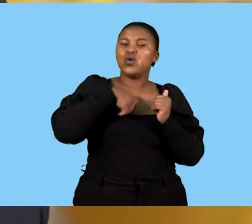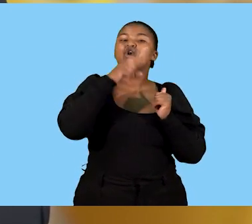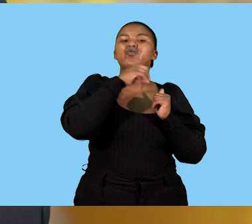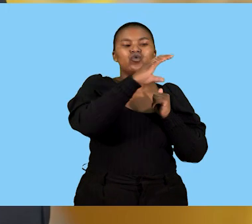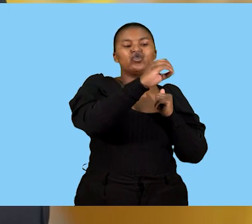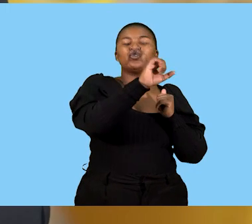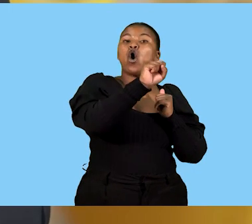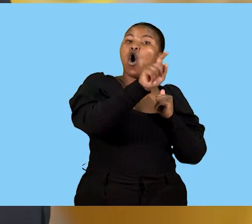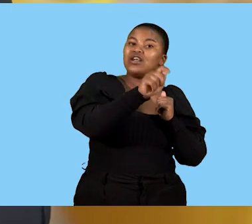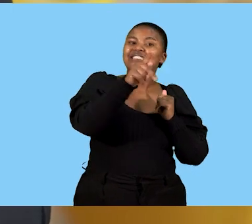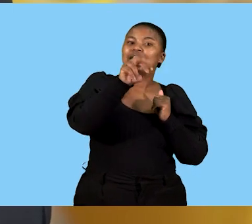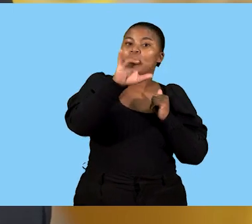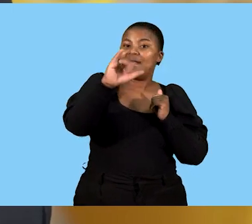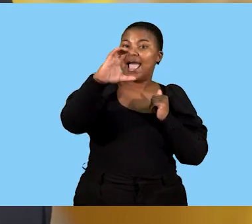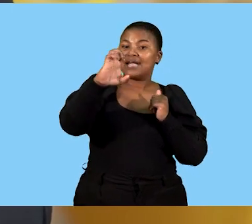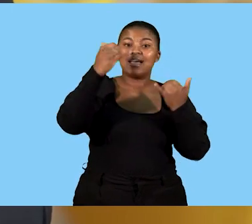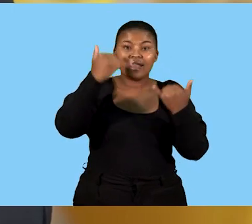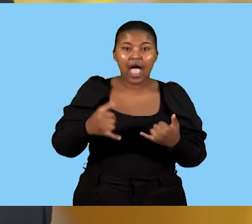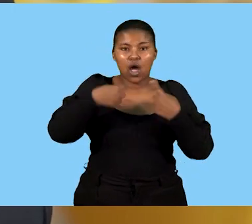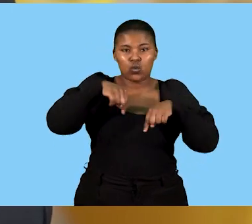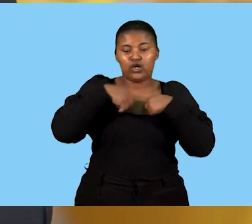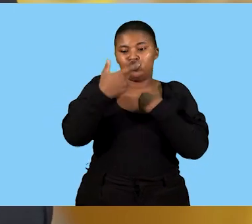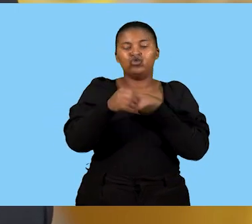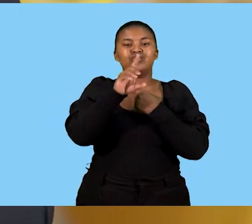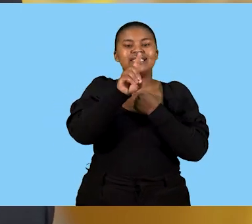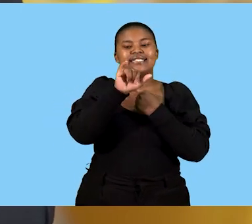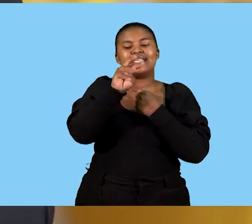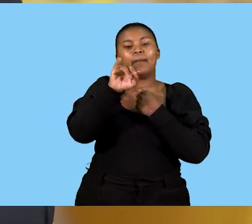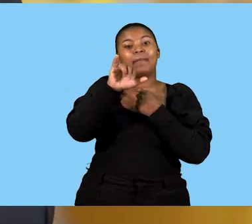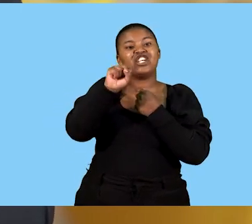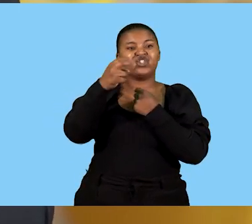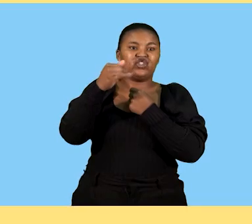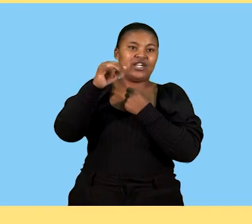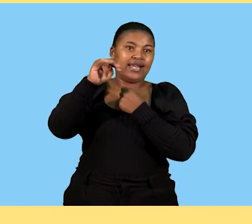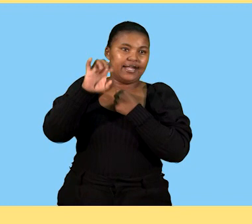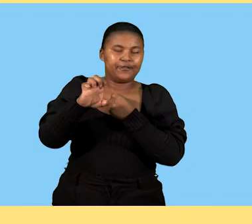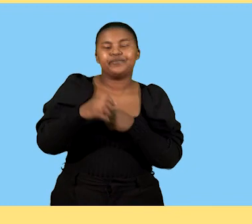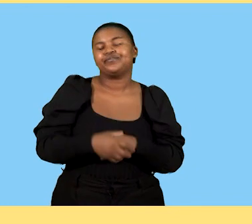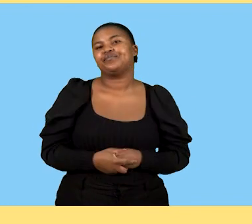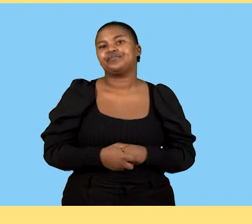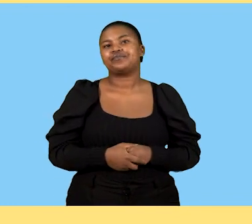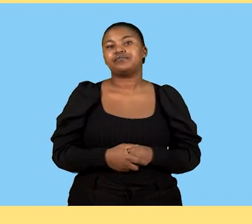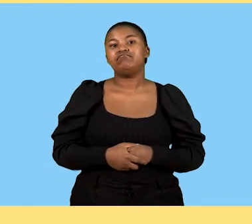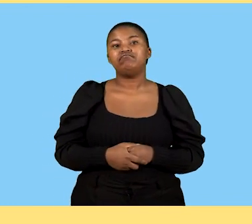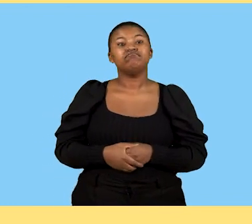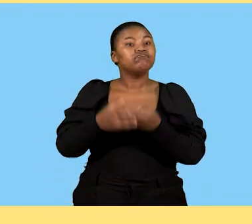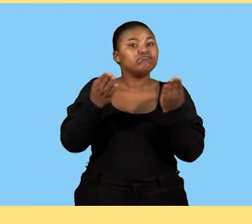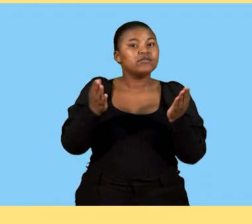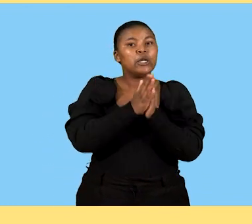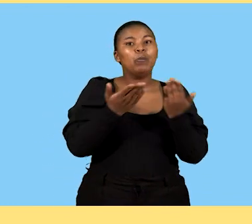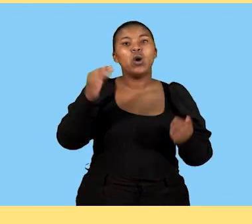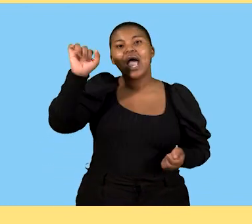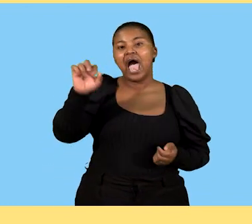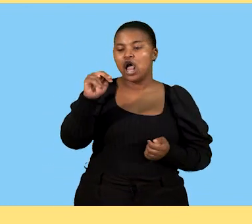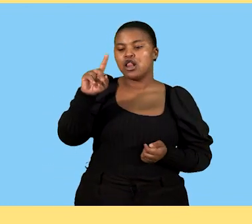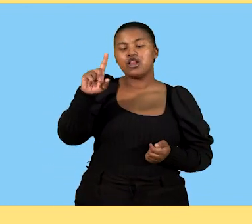second method, the diminishing balance method. And the information reads, the following balances appear in the books of Ndlovu traders